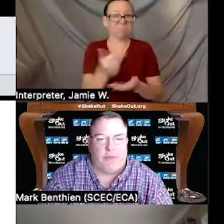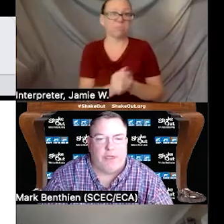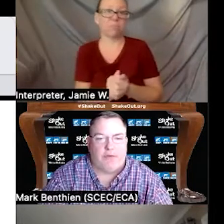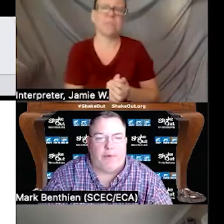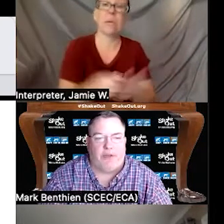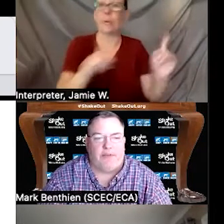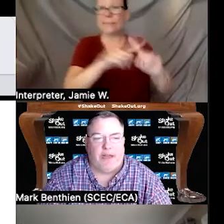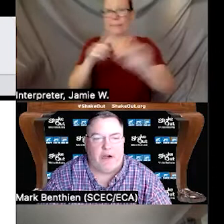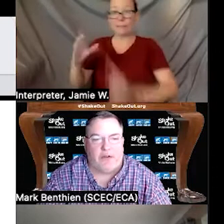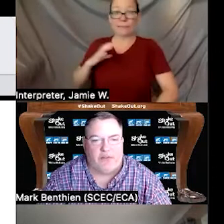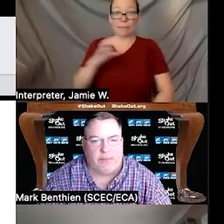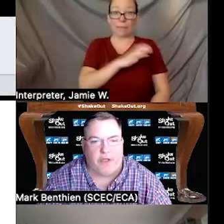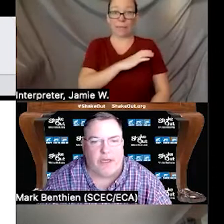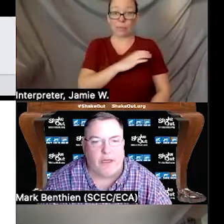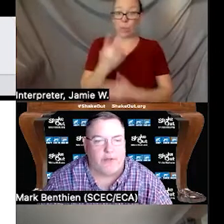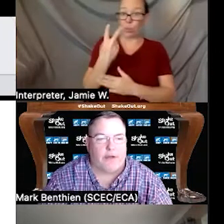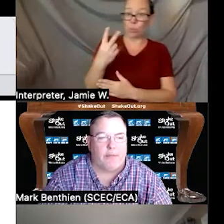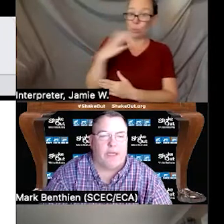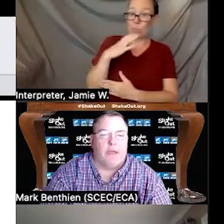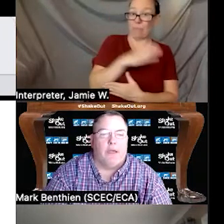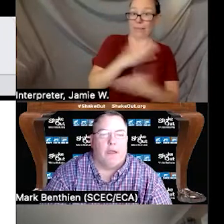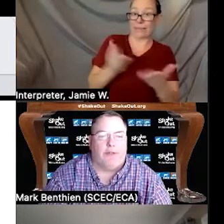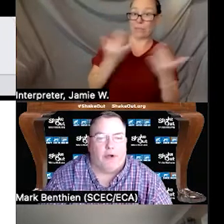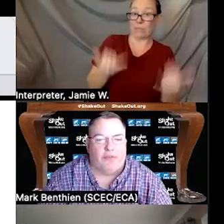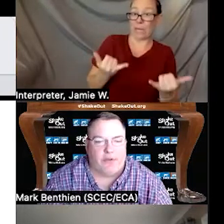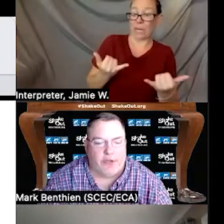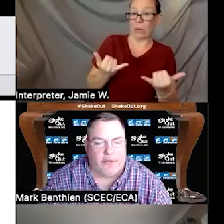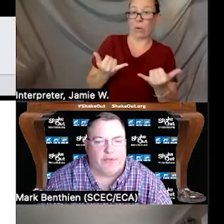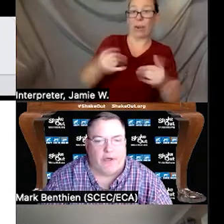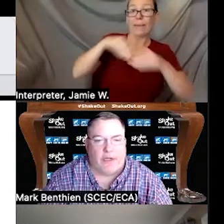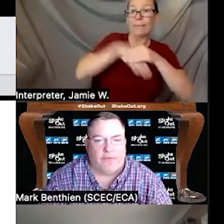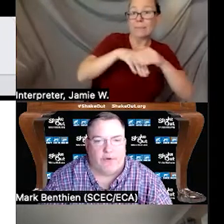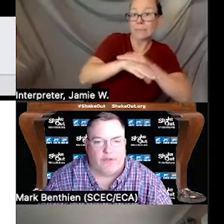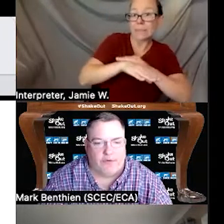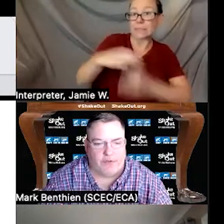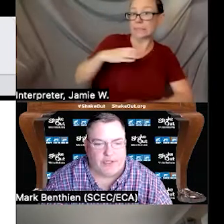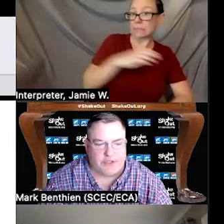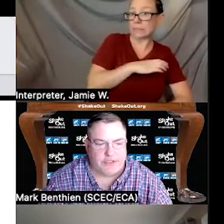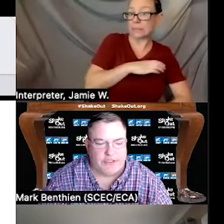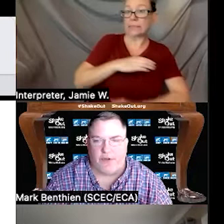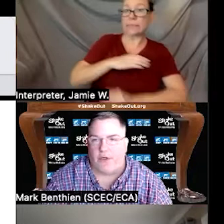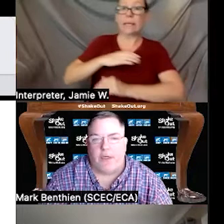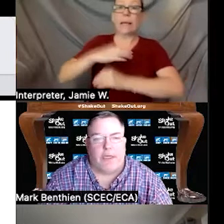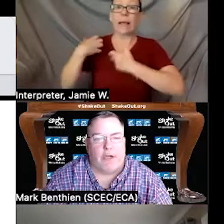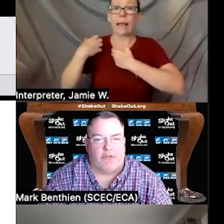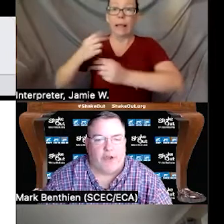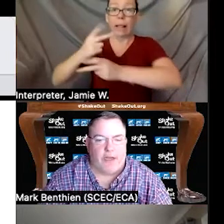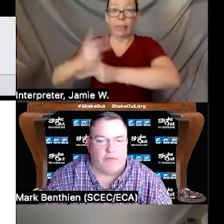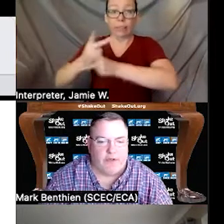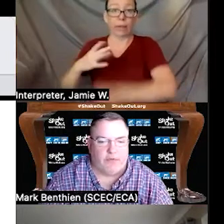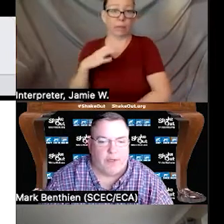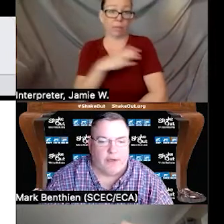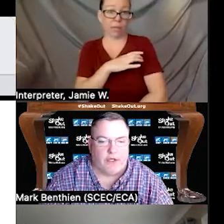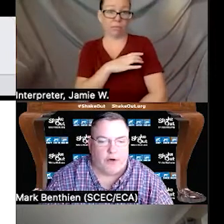2 committees represented today, our accessibility and healthcare committee, but there are several others for these different sectors. And if you're interested in